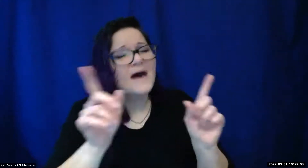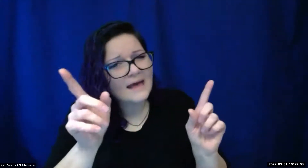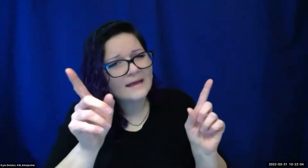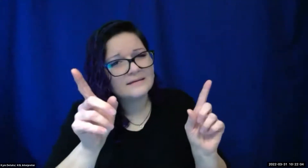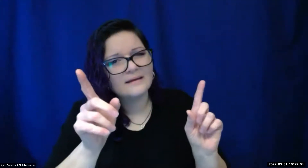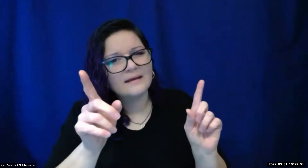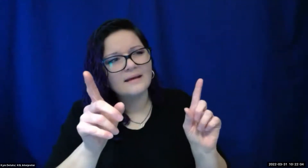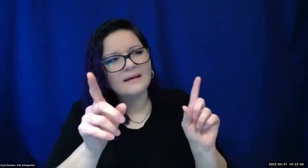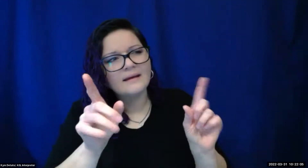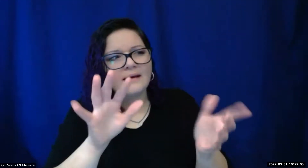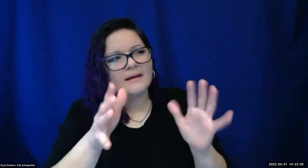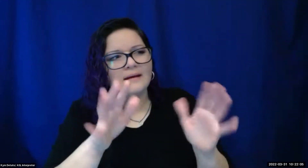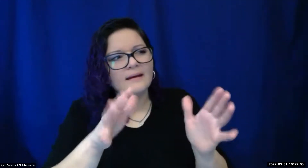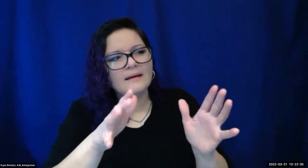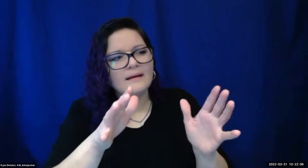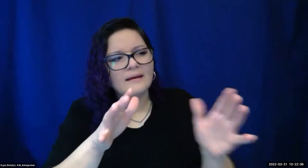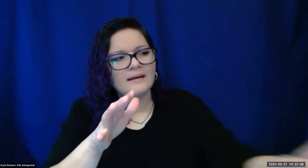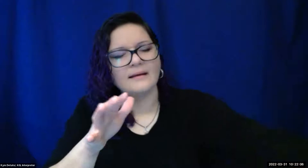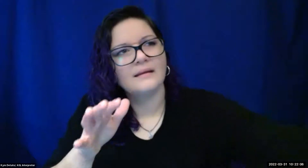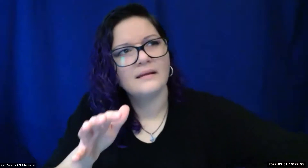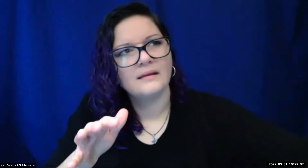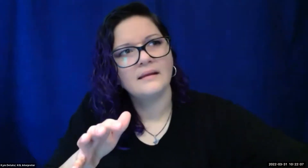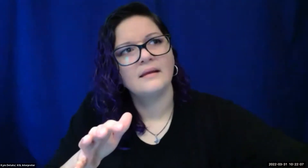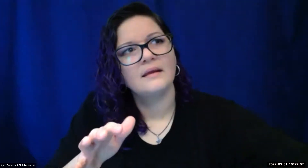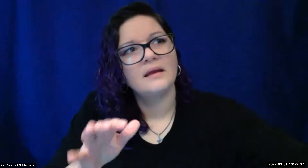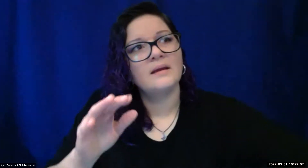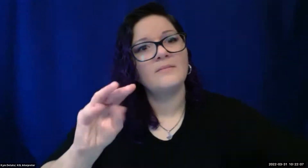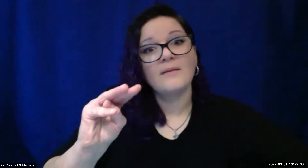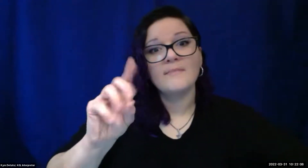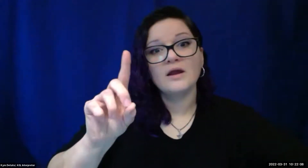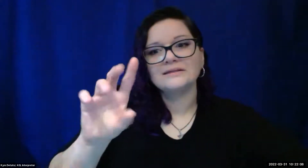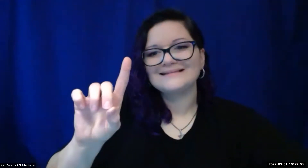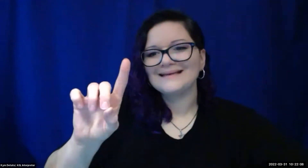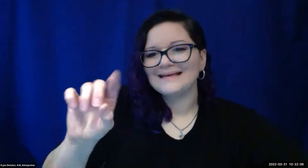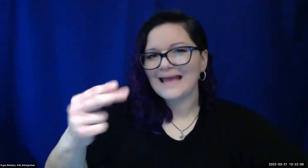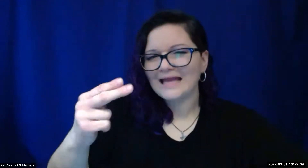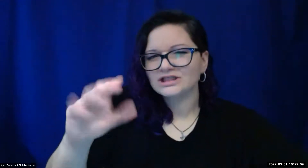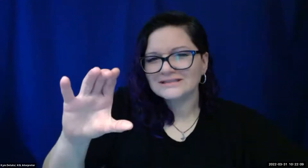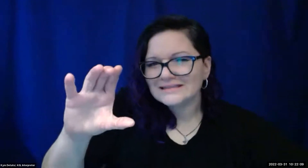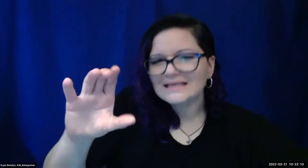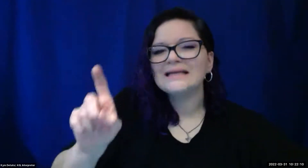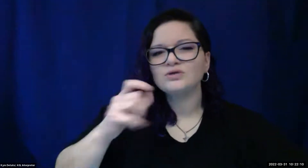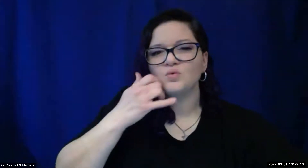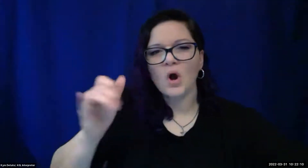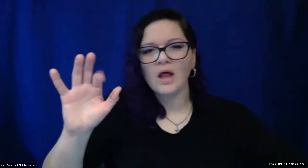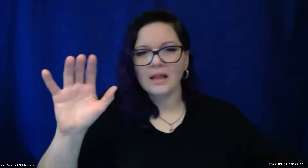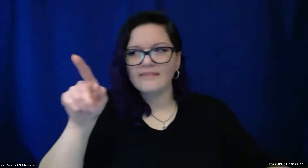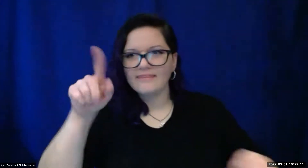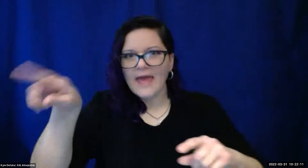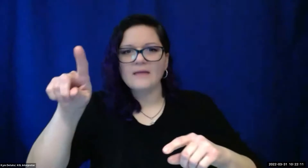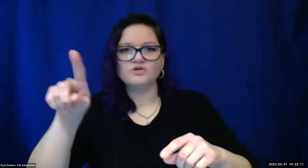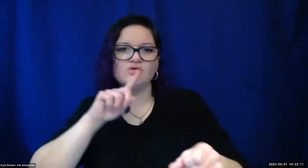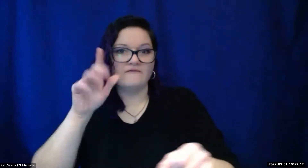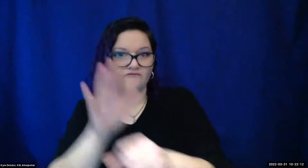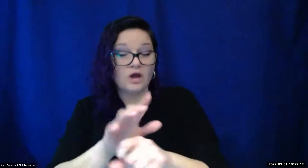I call out to Maryland DHCD just to confirm that. But I'll let you know once I